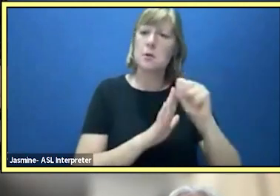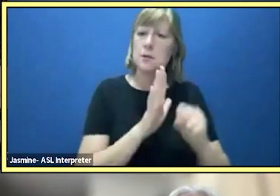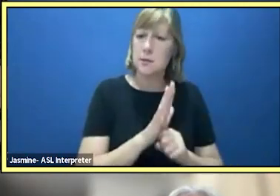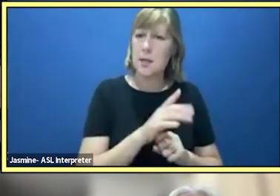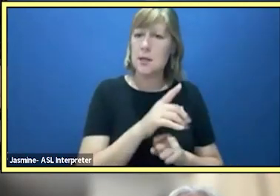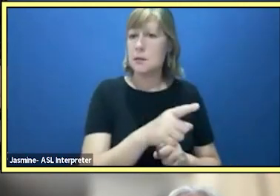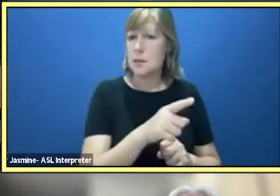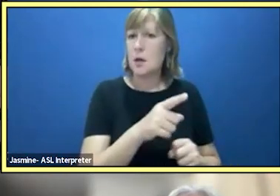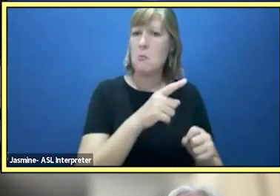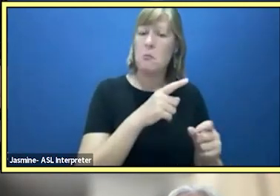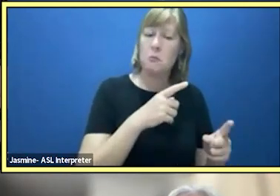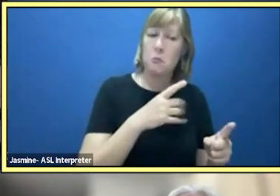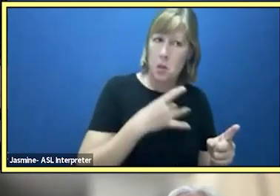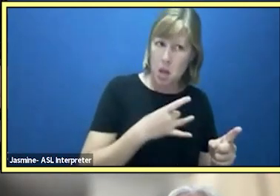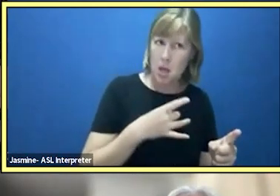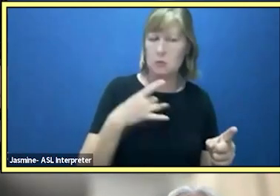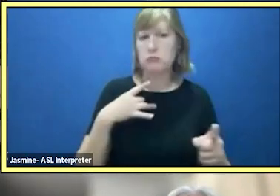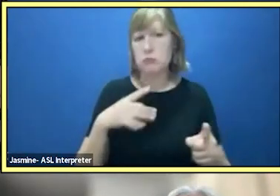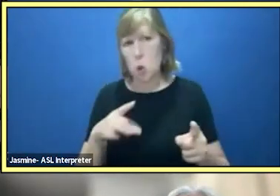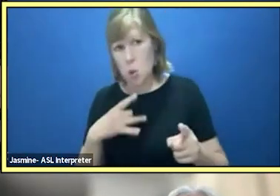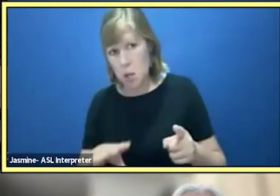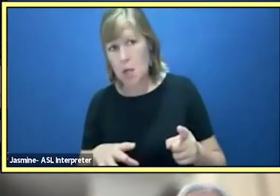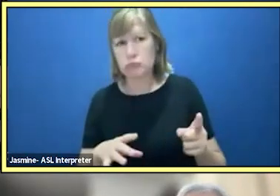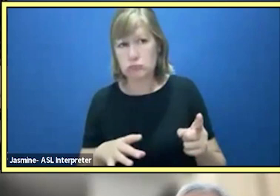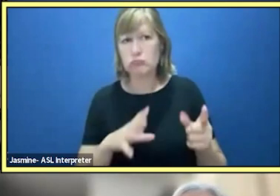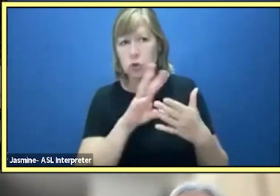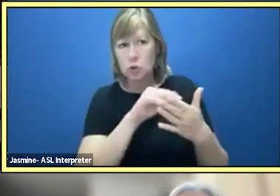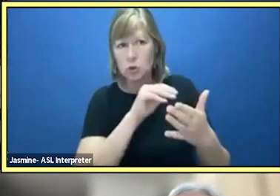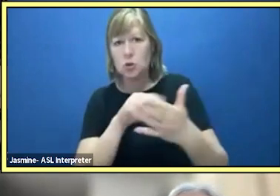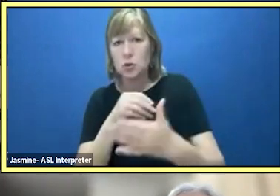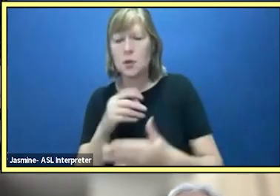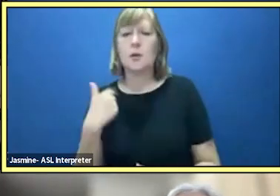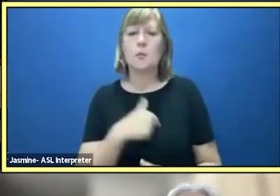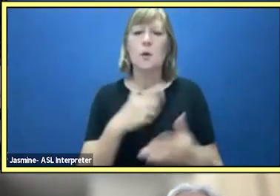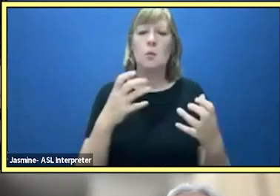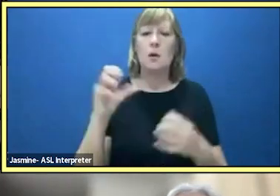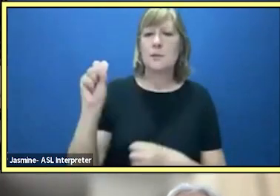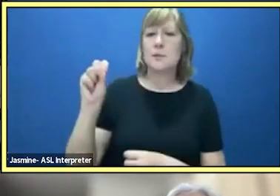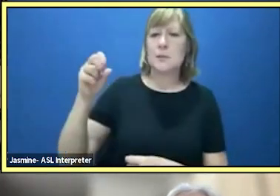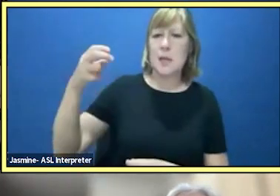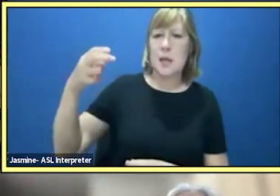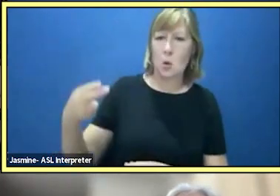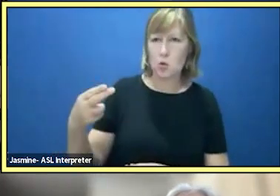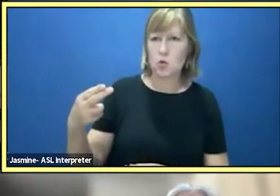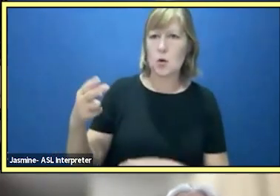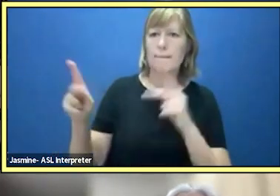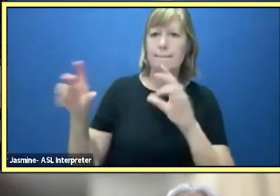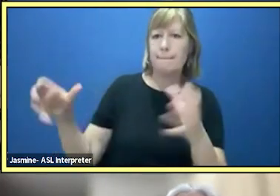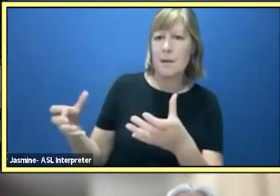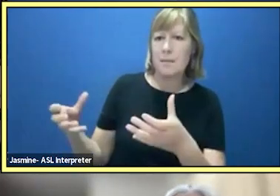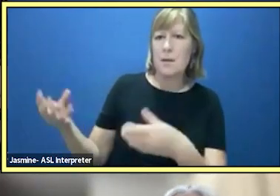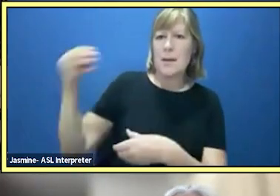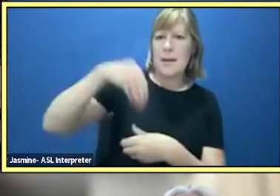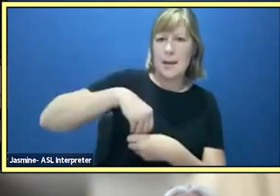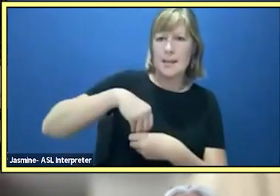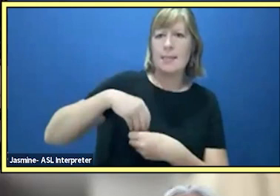make sure that stakeholders are in the loop and providing us with feedback and having these conversations all along the way